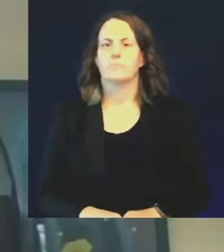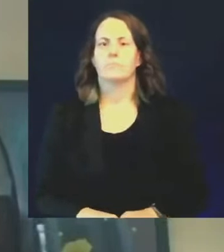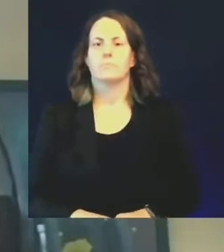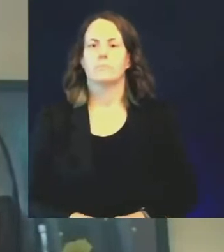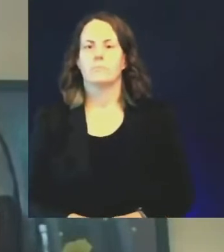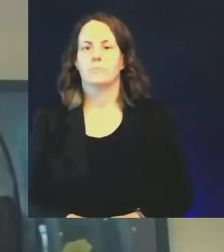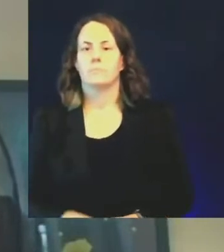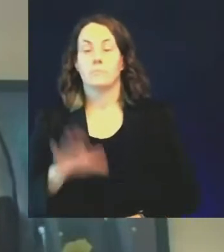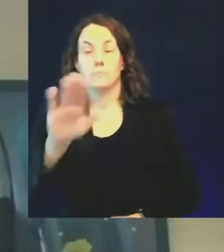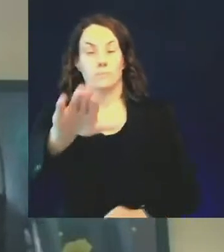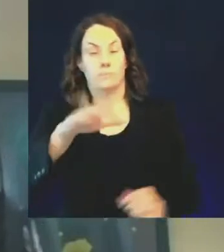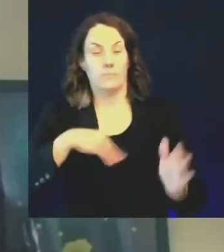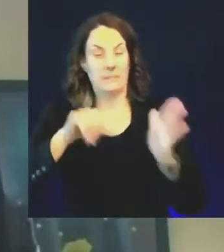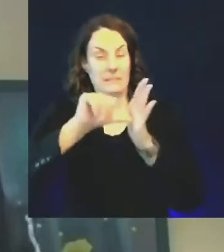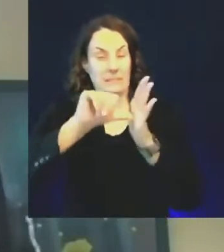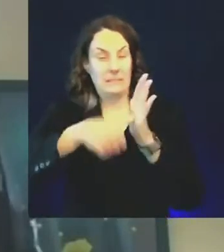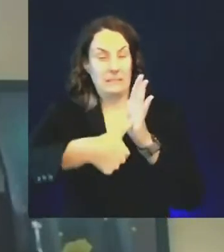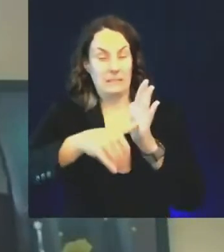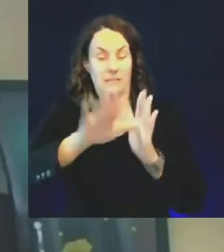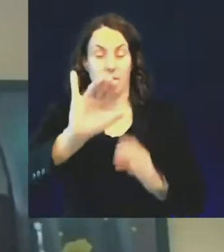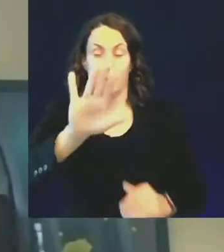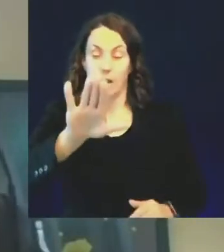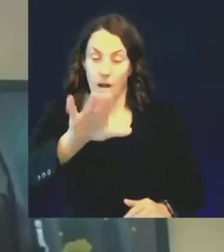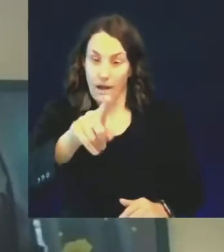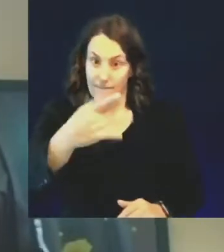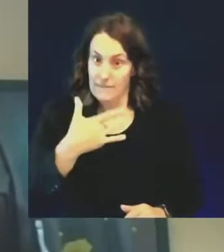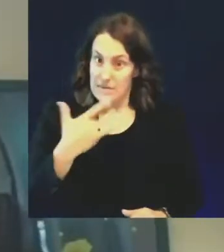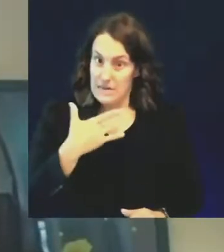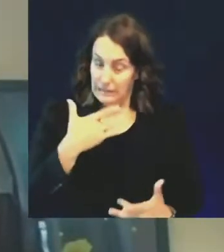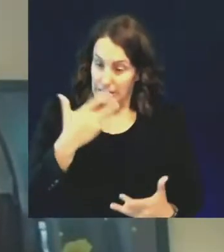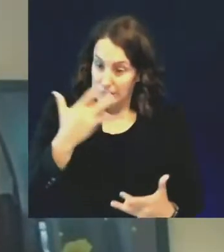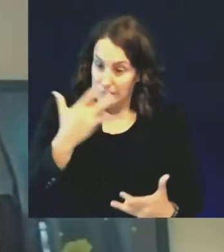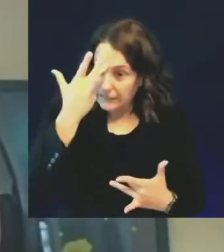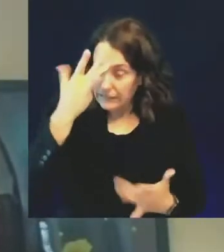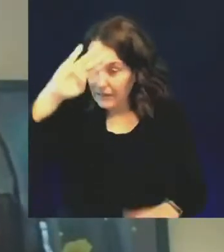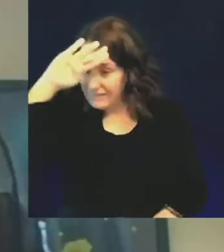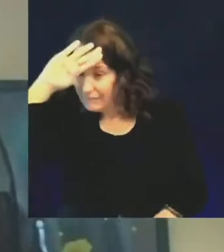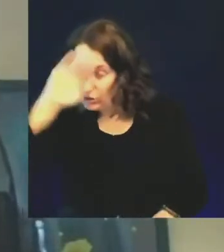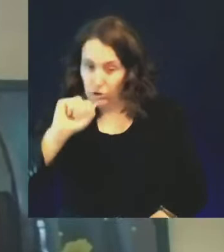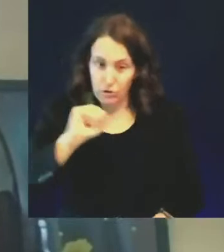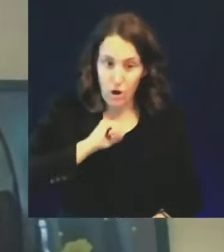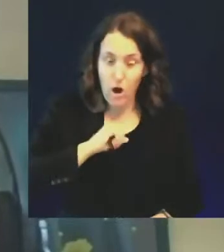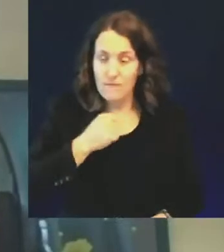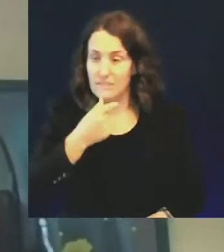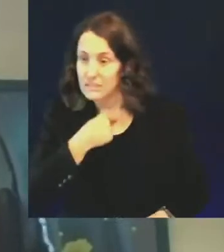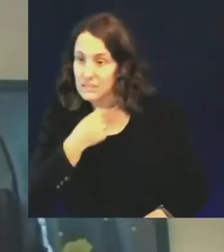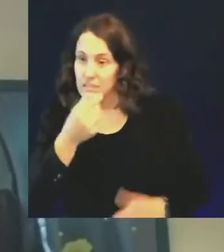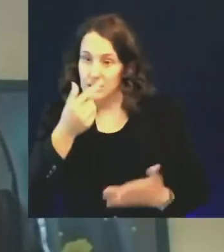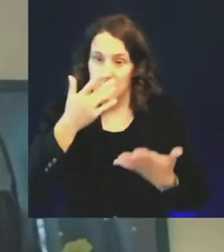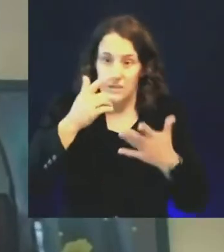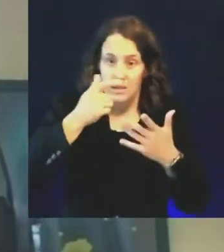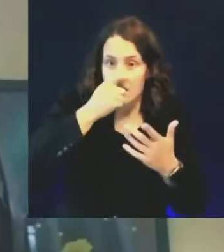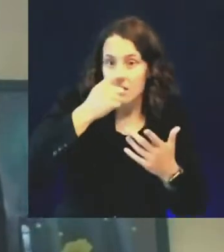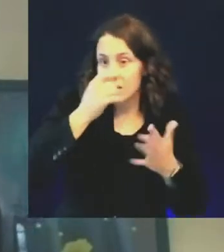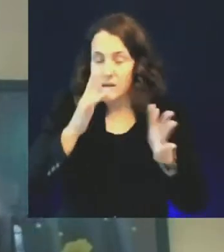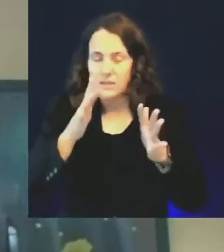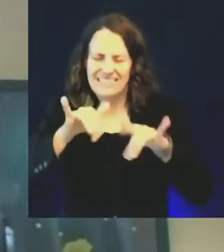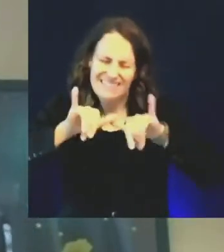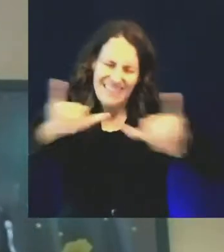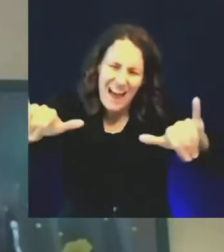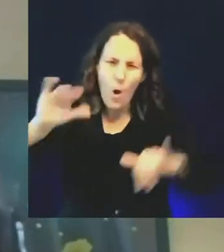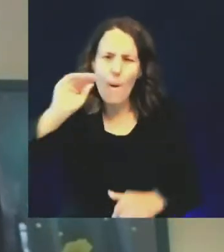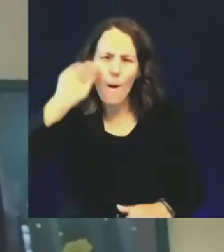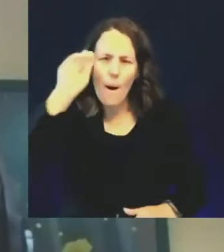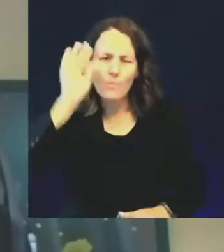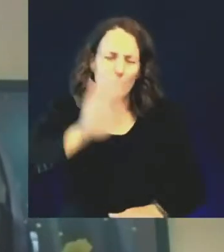coming to school sick, nor work sick. Stay home and get better and come back when you're feeling